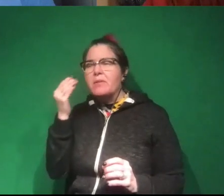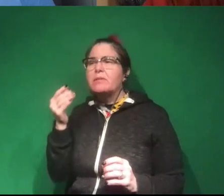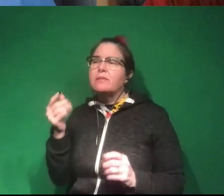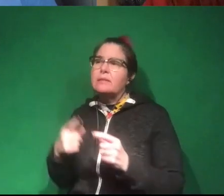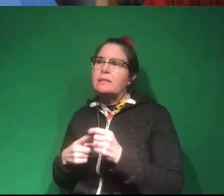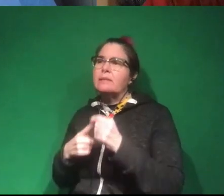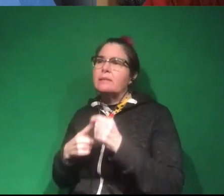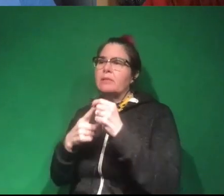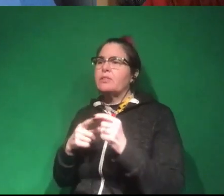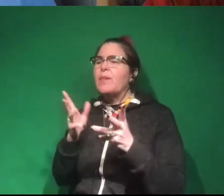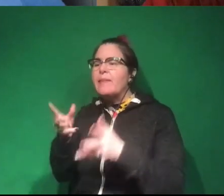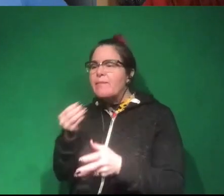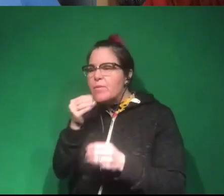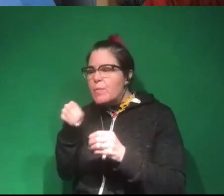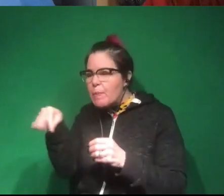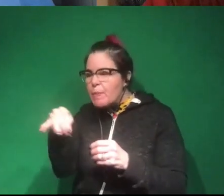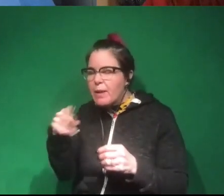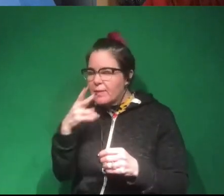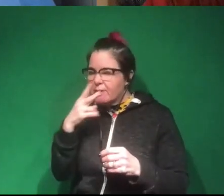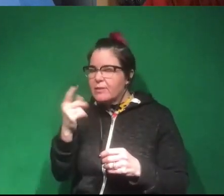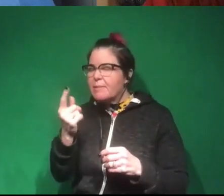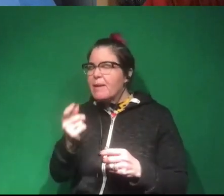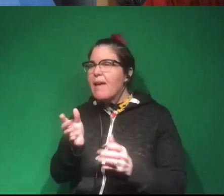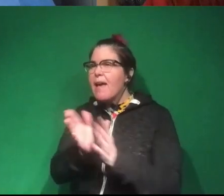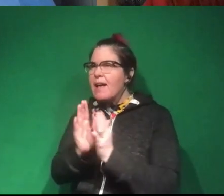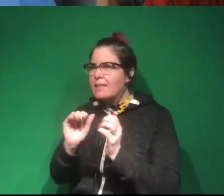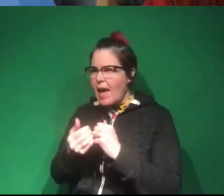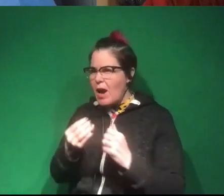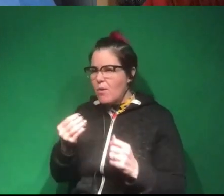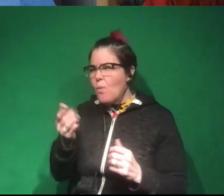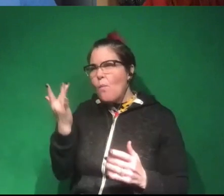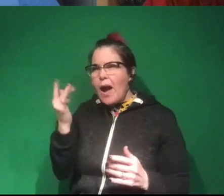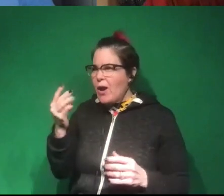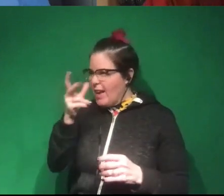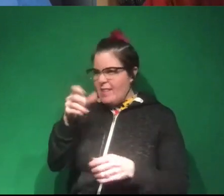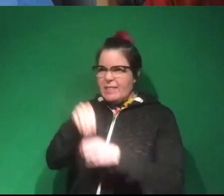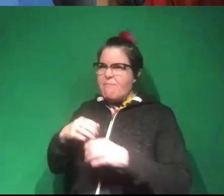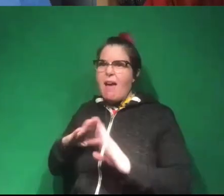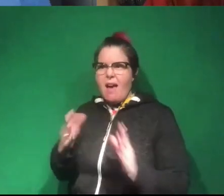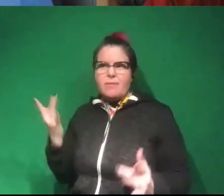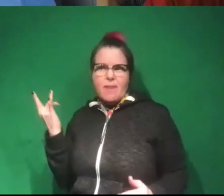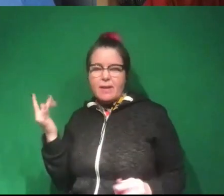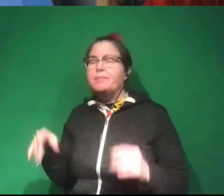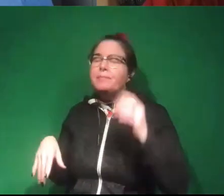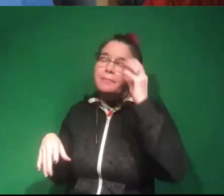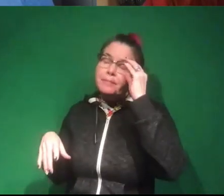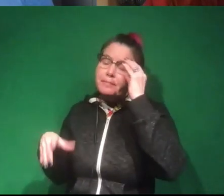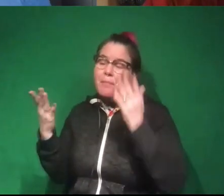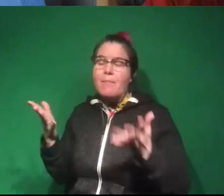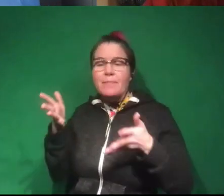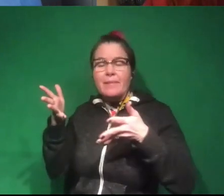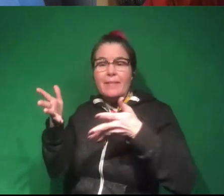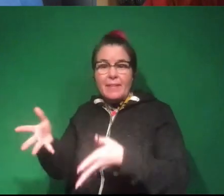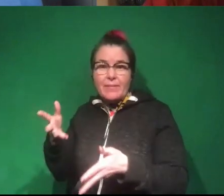you leave some crumbs out in your house. I saw there was a question about how do ants get it? Why are ants in my house? It's probably because you're leaving